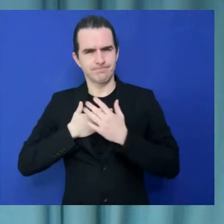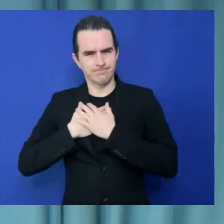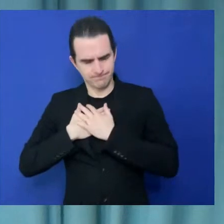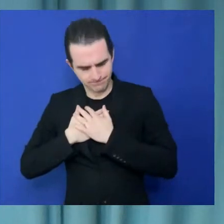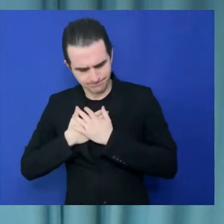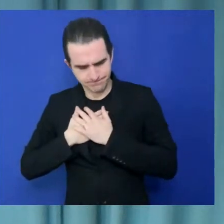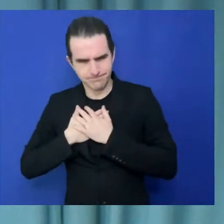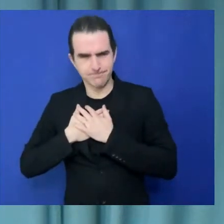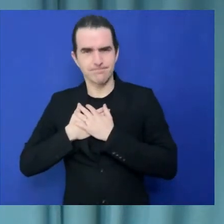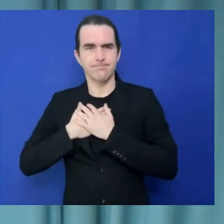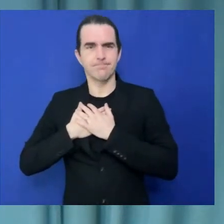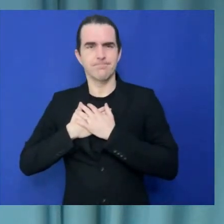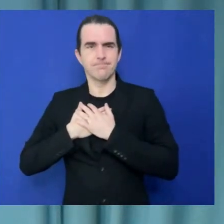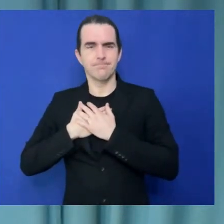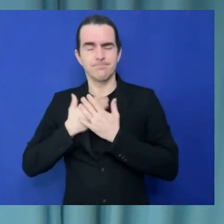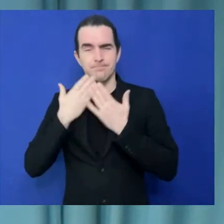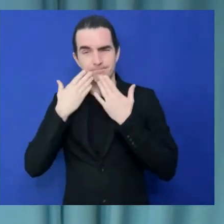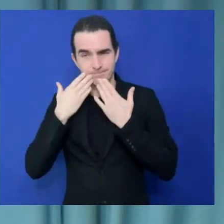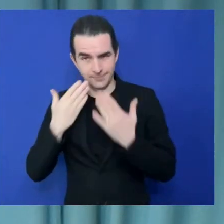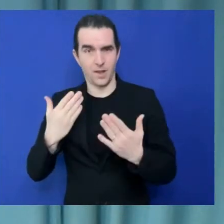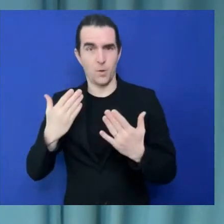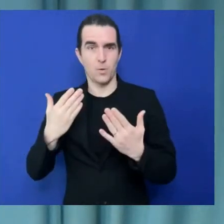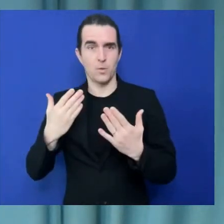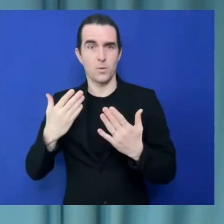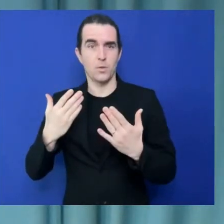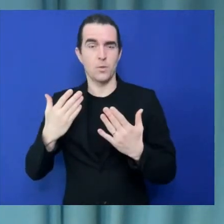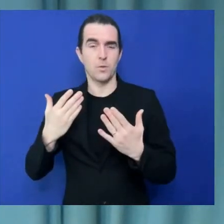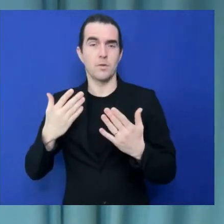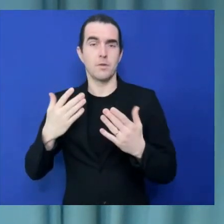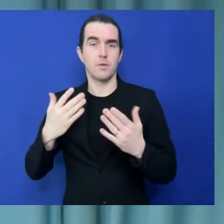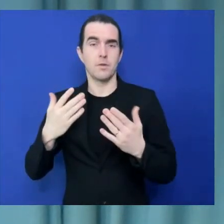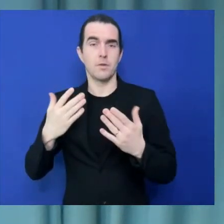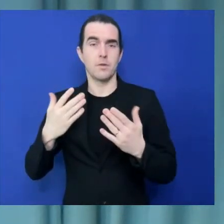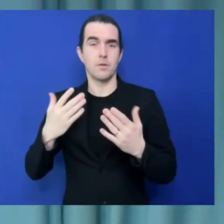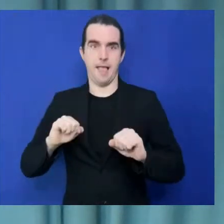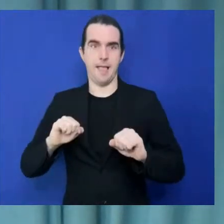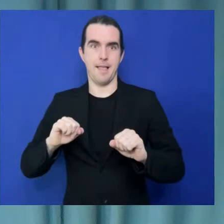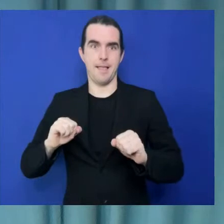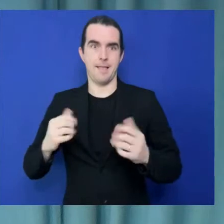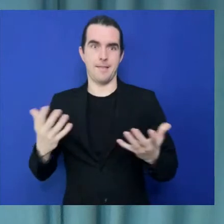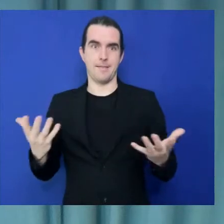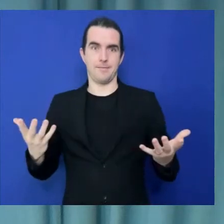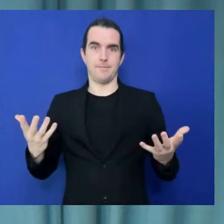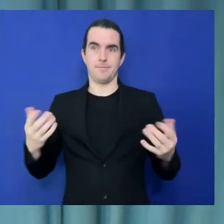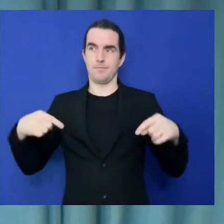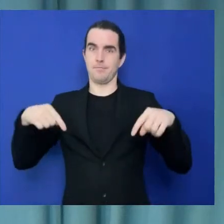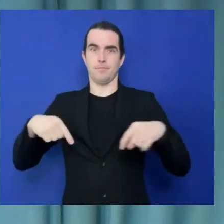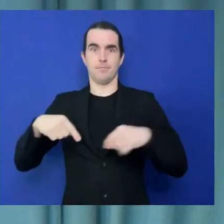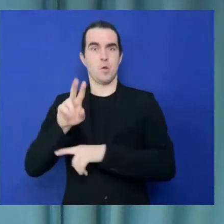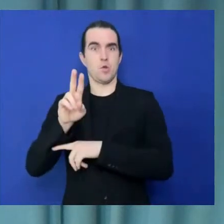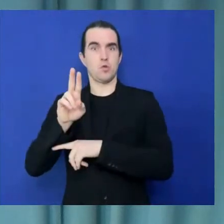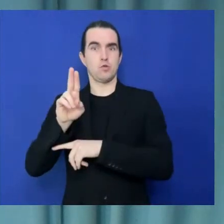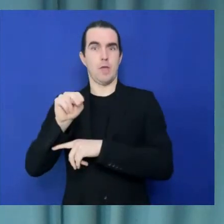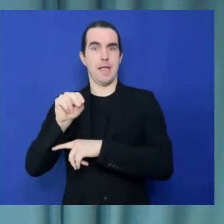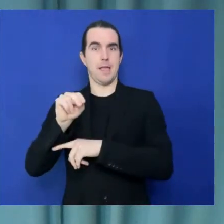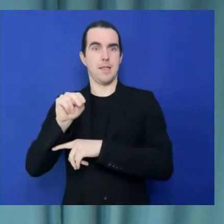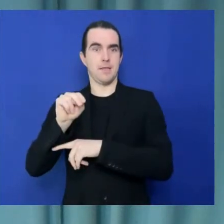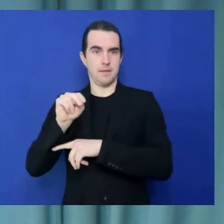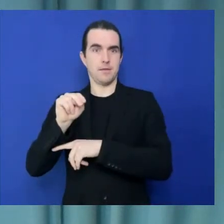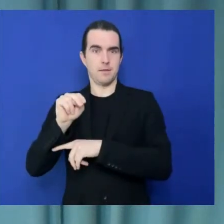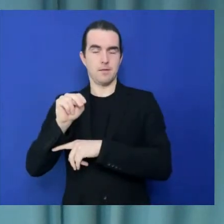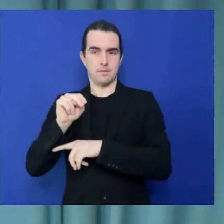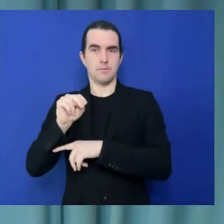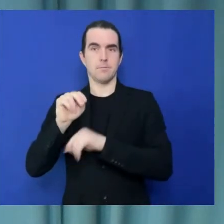Nations, for the 9th time, and actually for the 8th time in